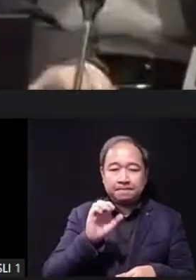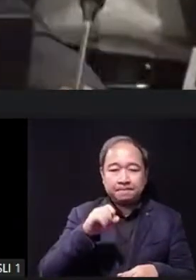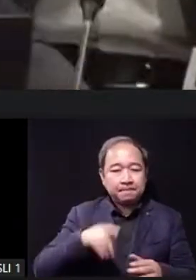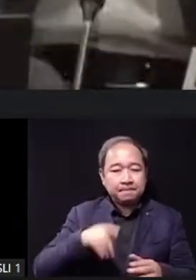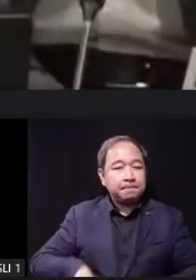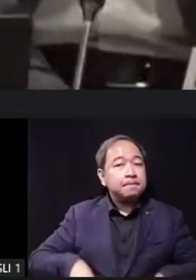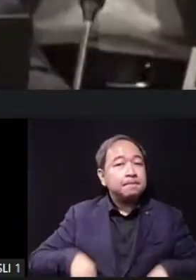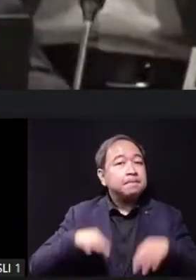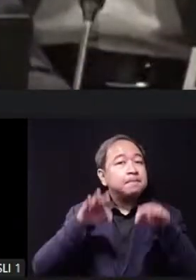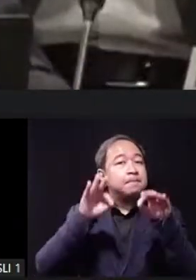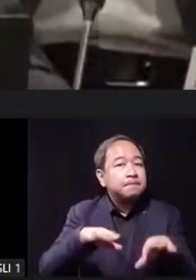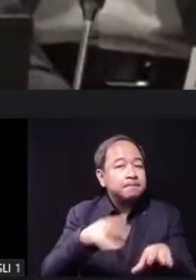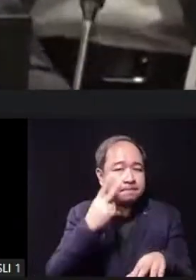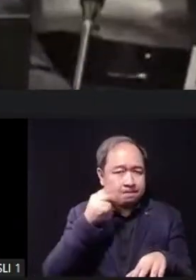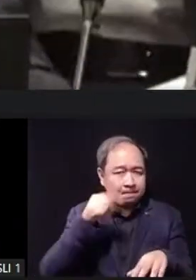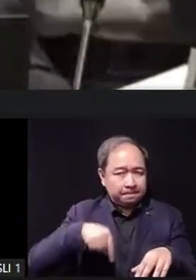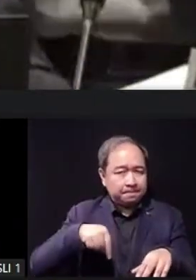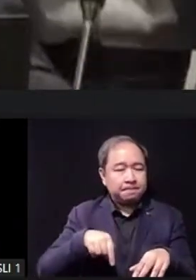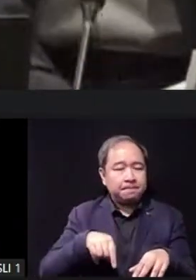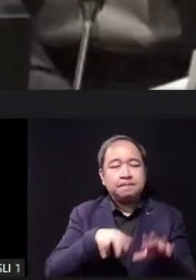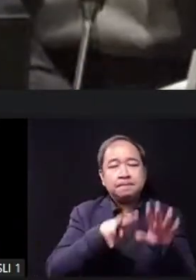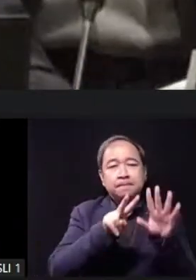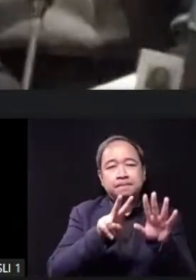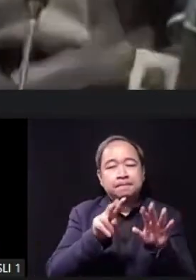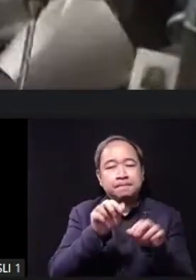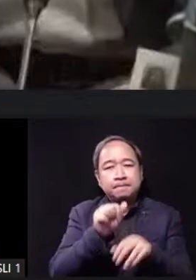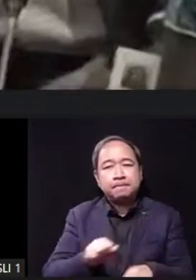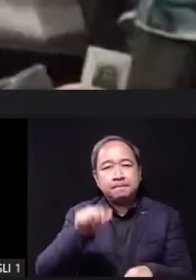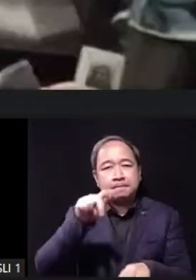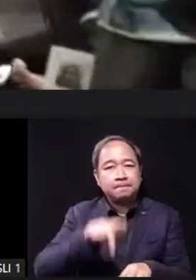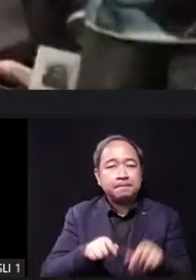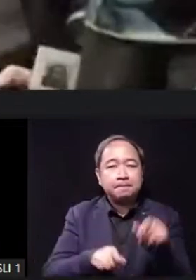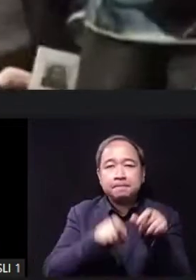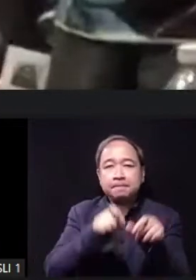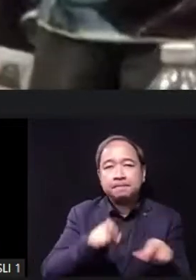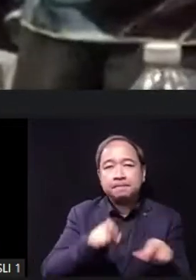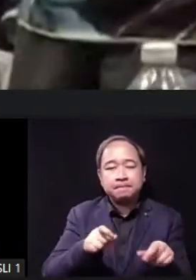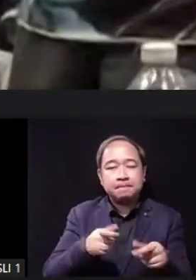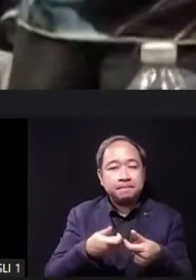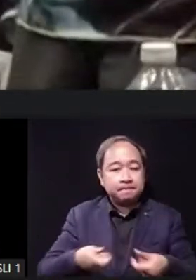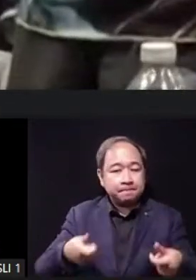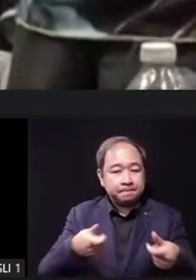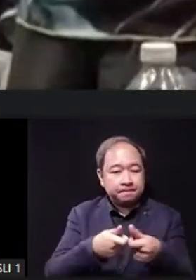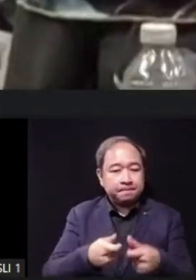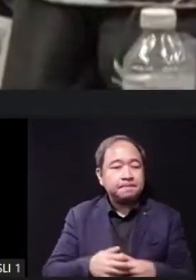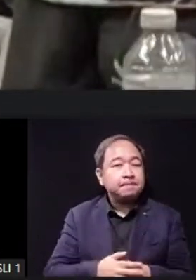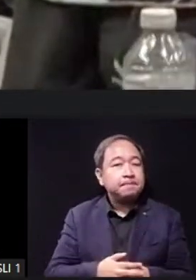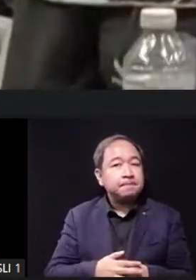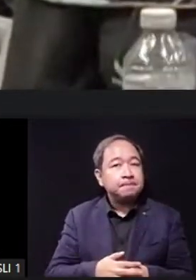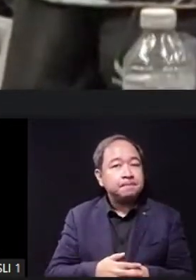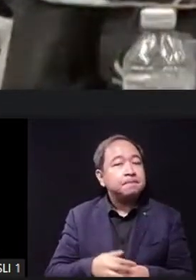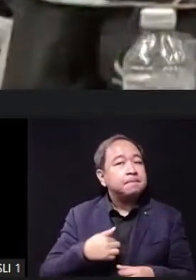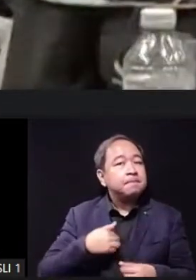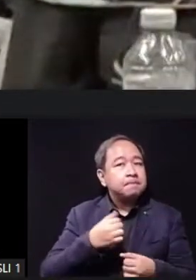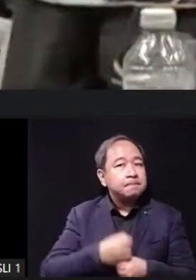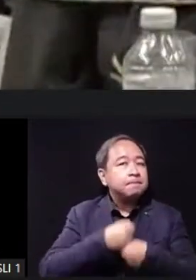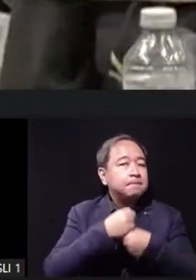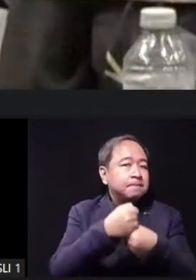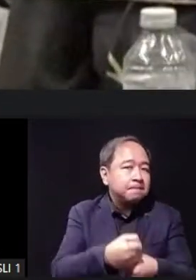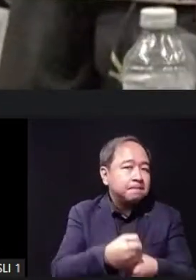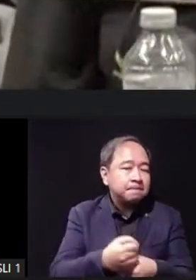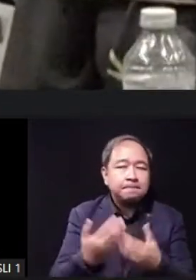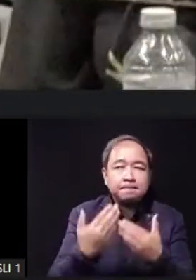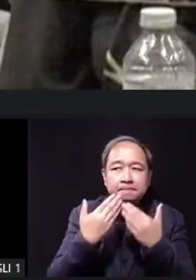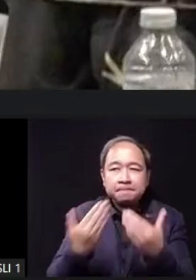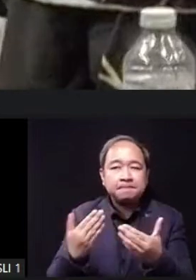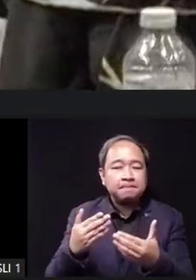regarding the 7th Asia Pacific population. Madam Chair, my delegation would like to extend its appreciation